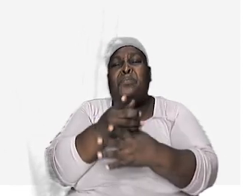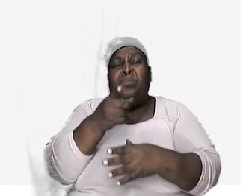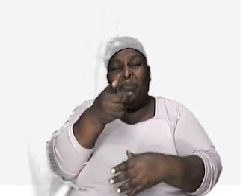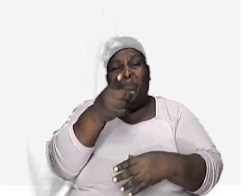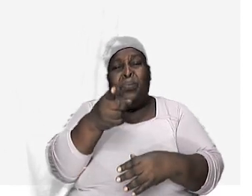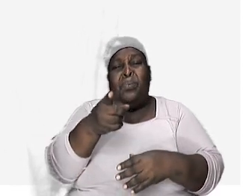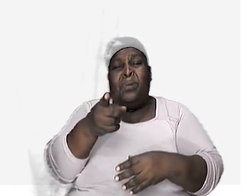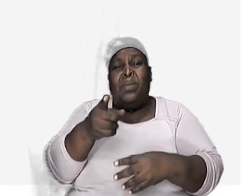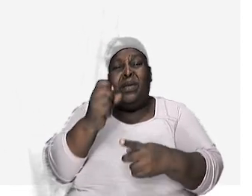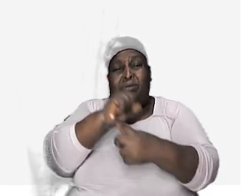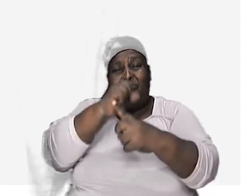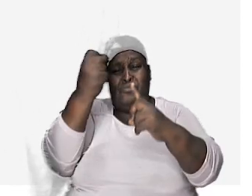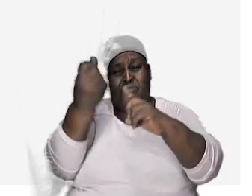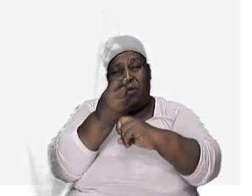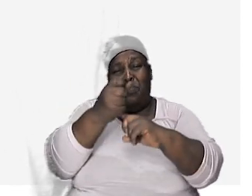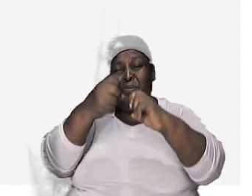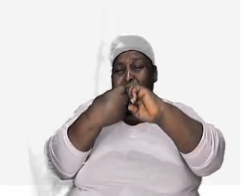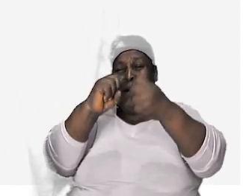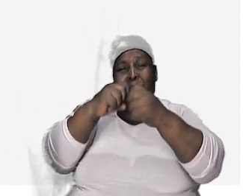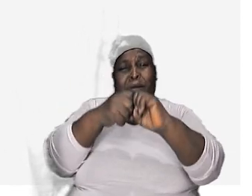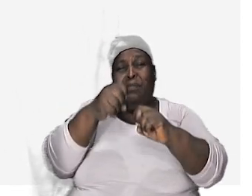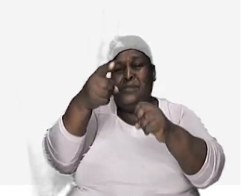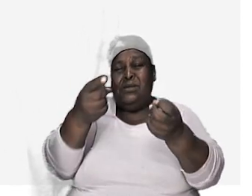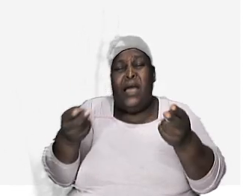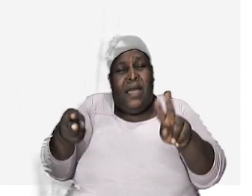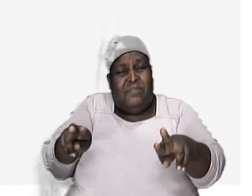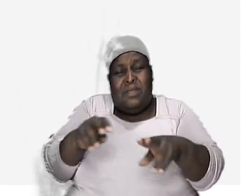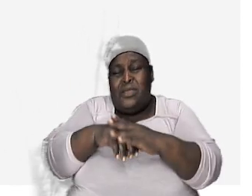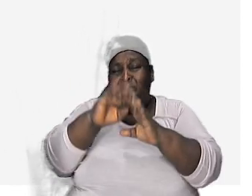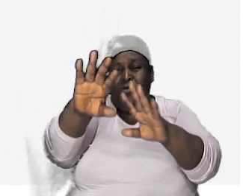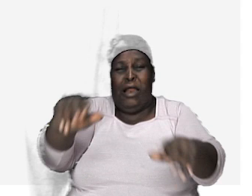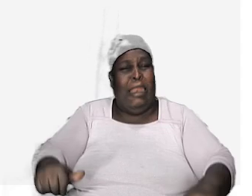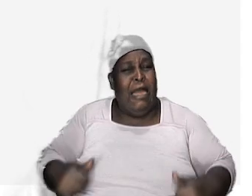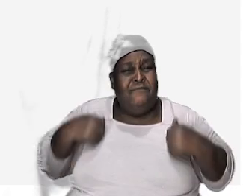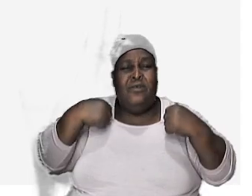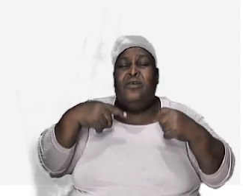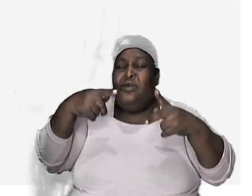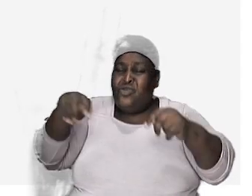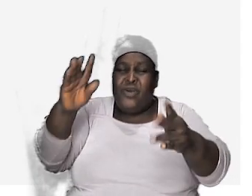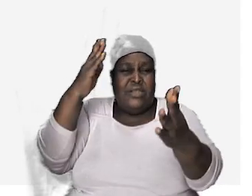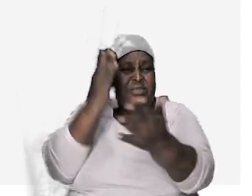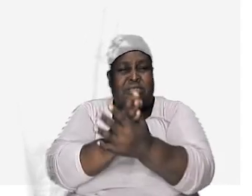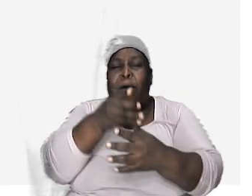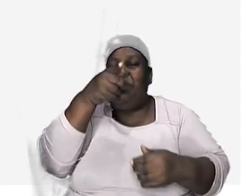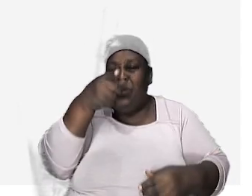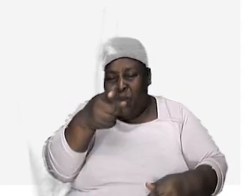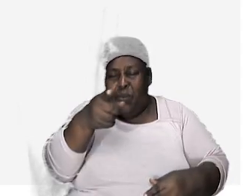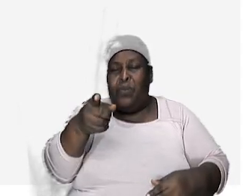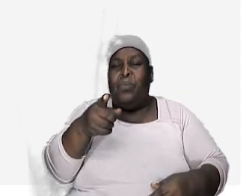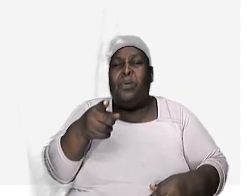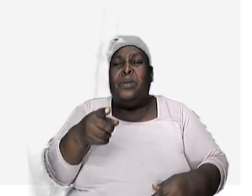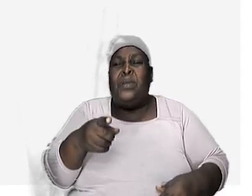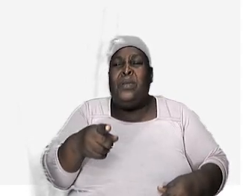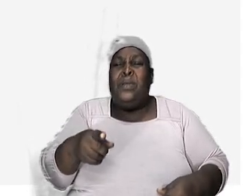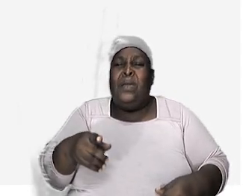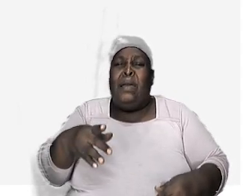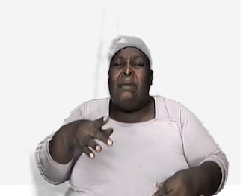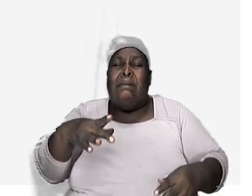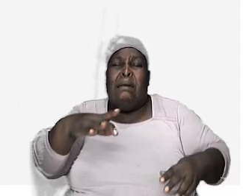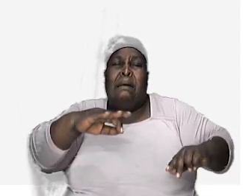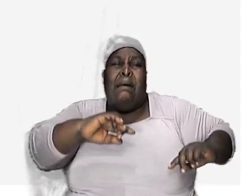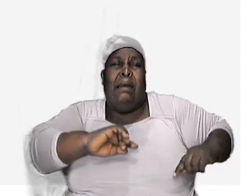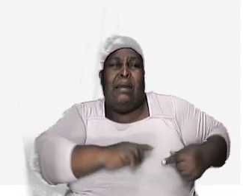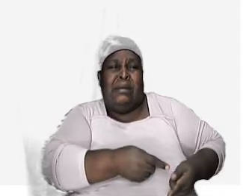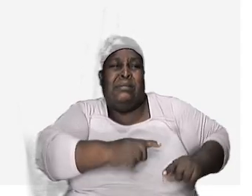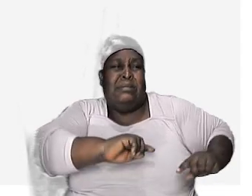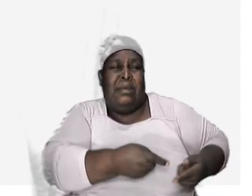Amen. The issues that you're going through is trying to stop you. Praise God. That thing that caused heartache is trying to stop